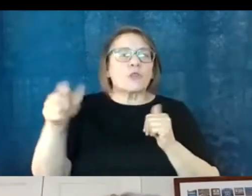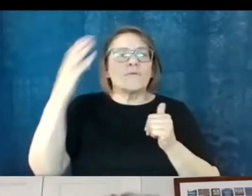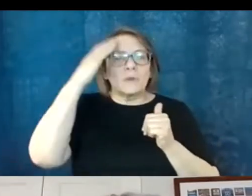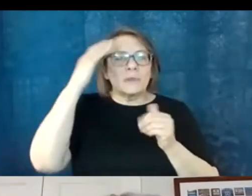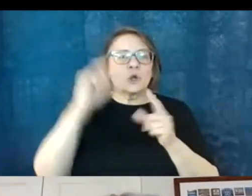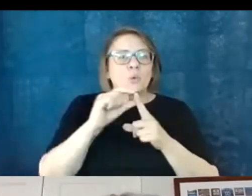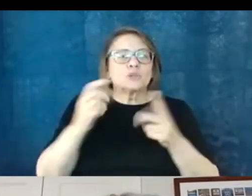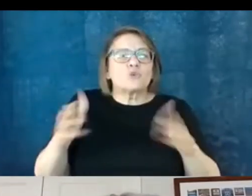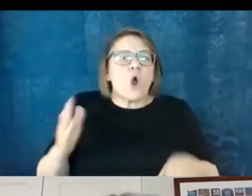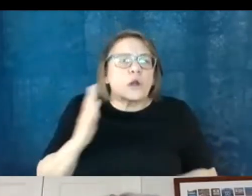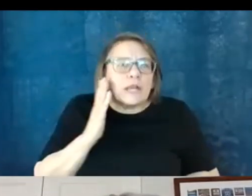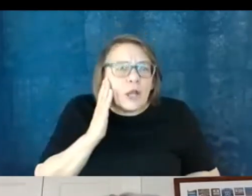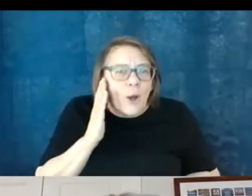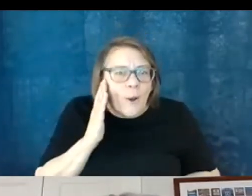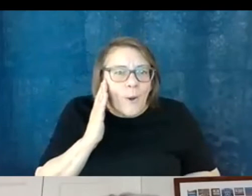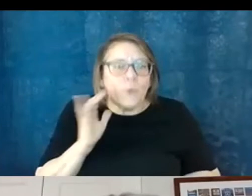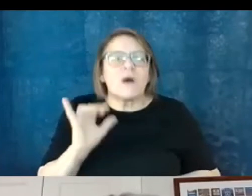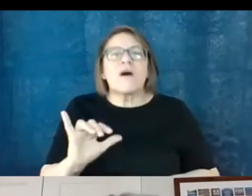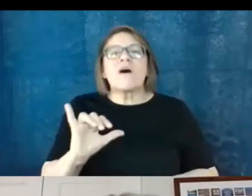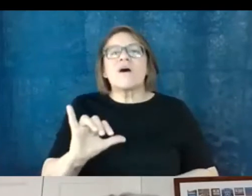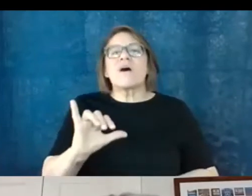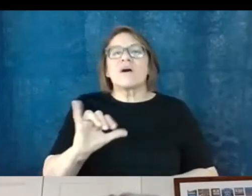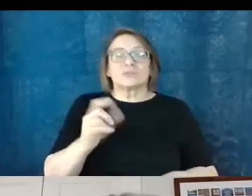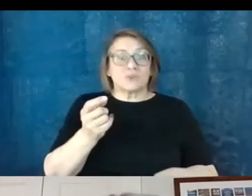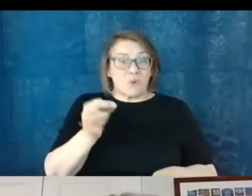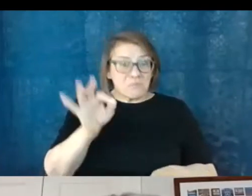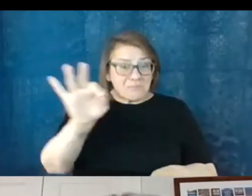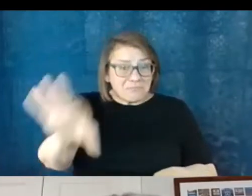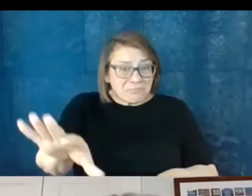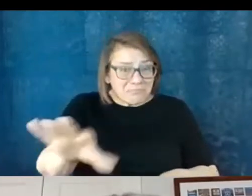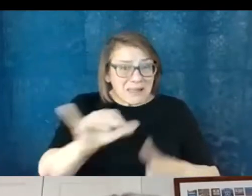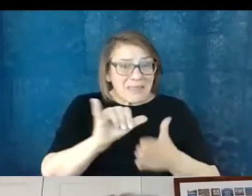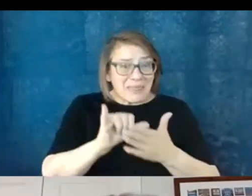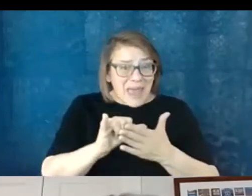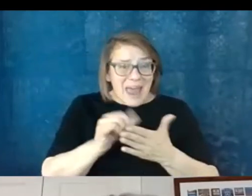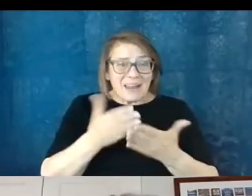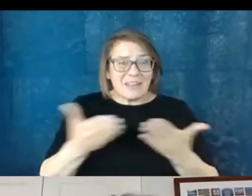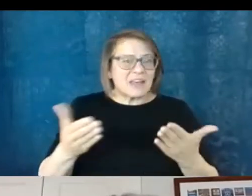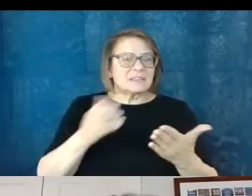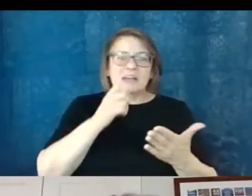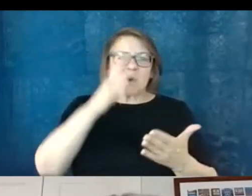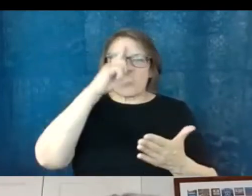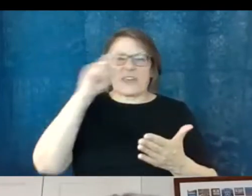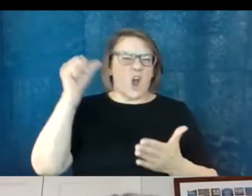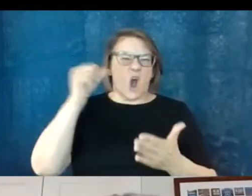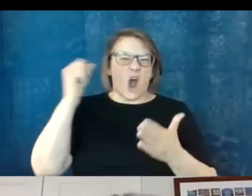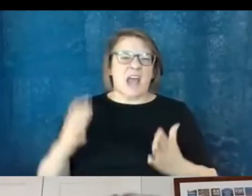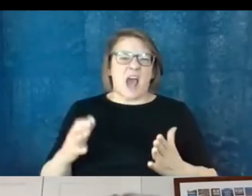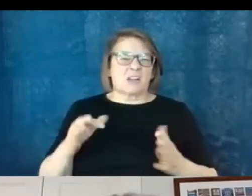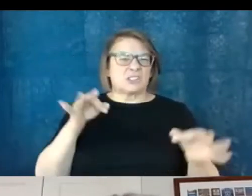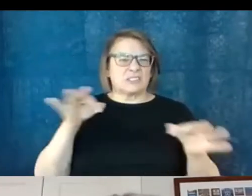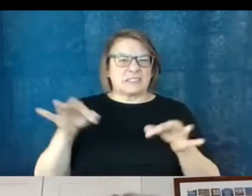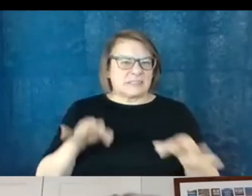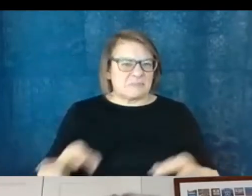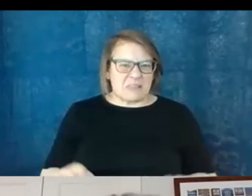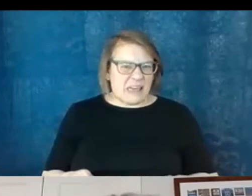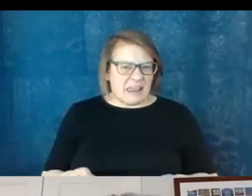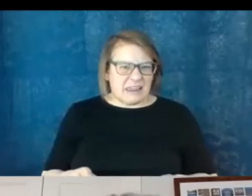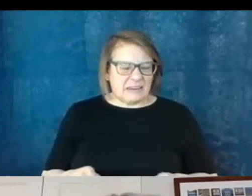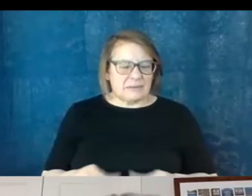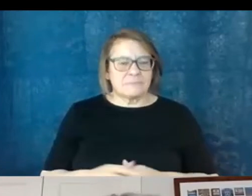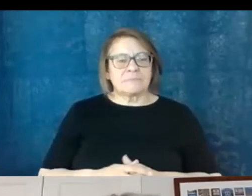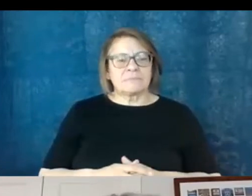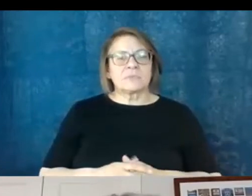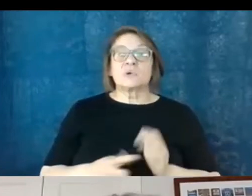already. So those little things, I think audiologists don't always think about. People might misunderstand something